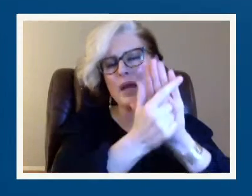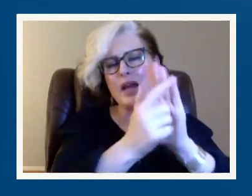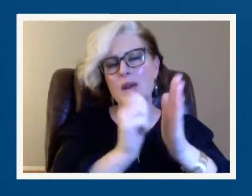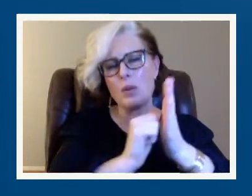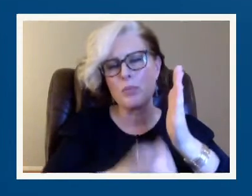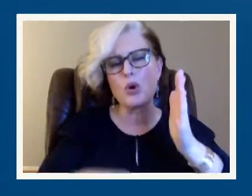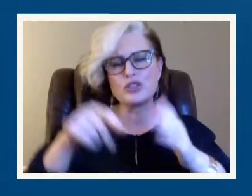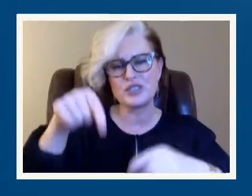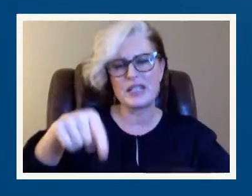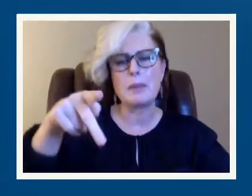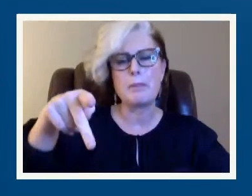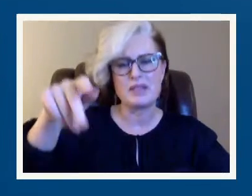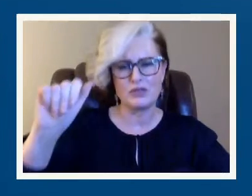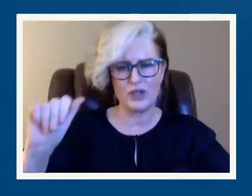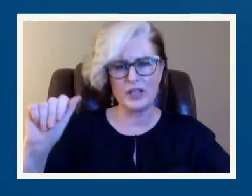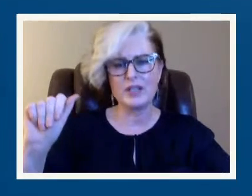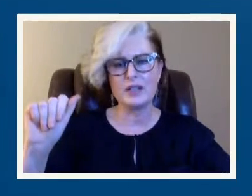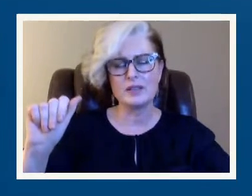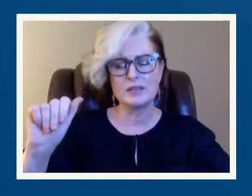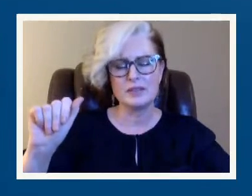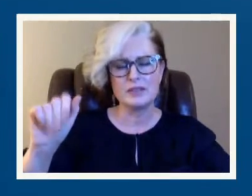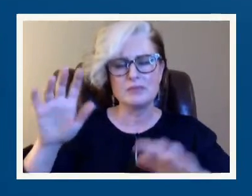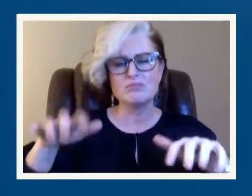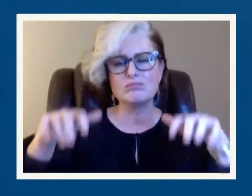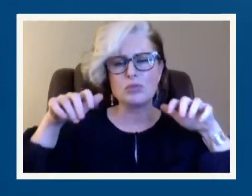in Pennsylvania.